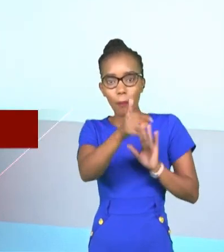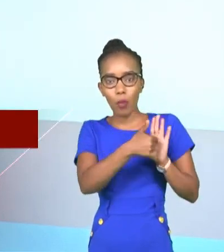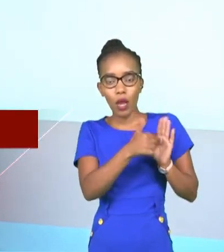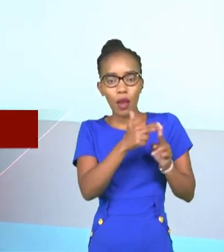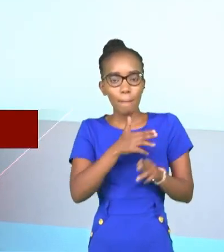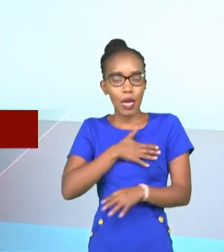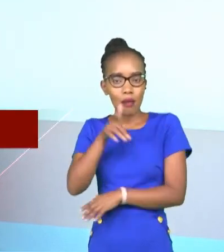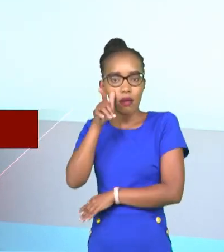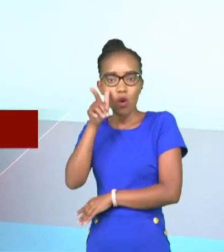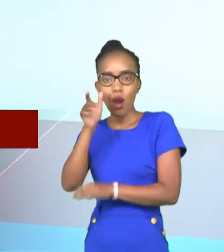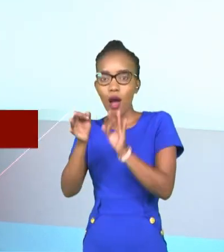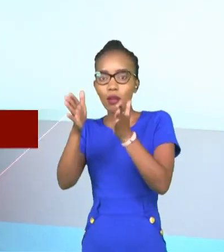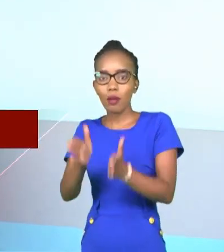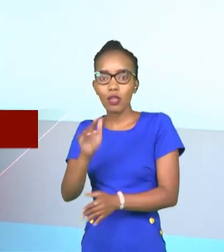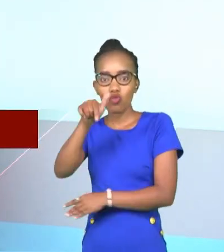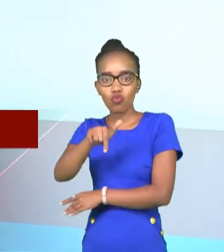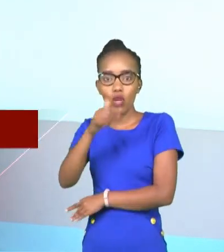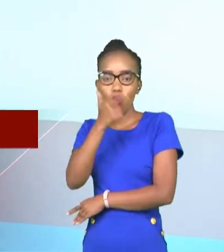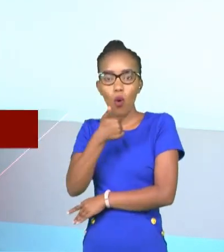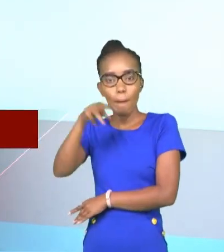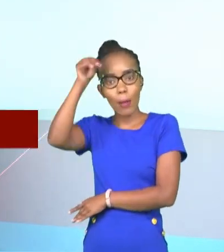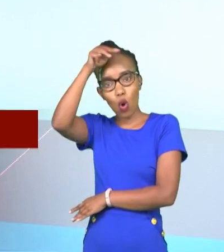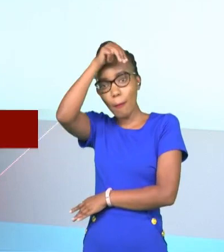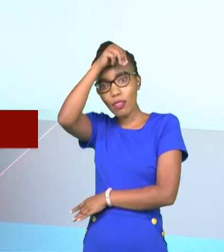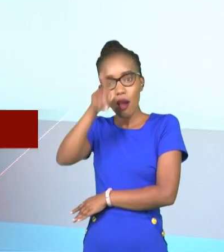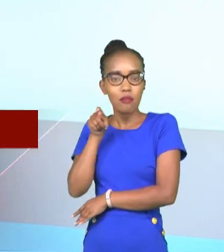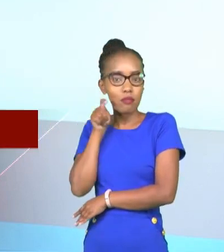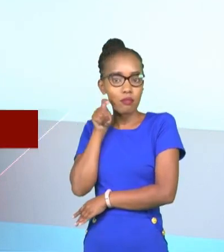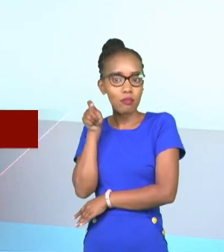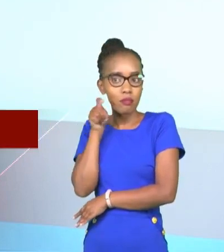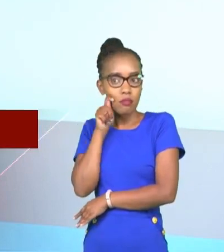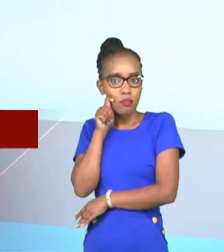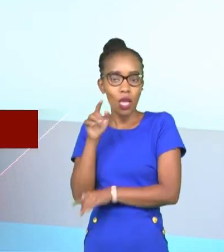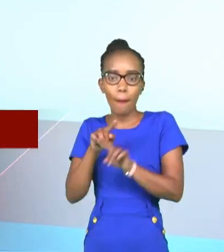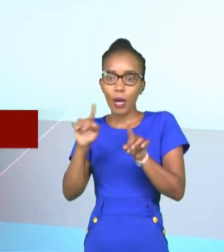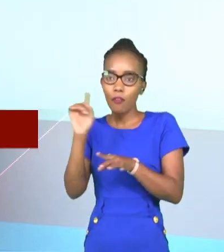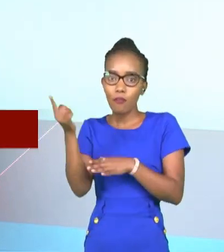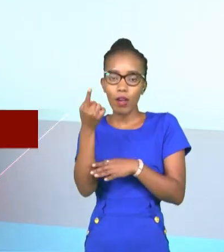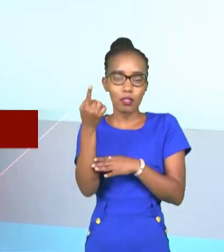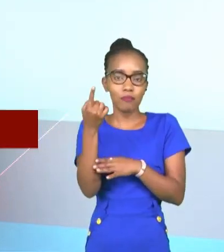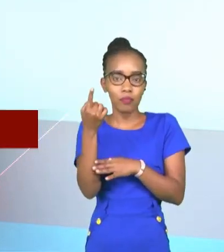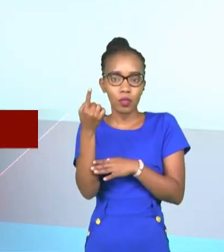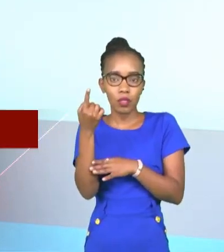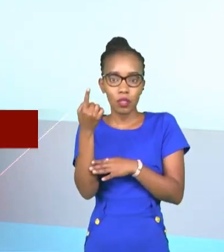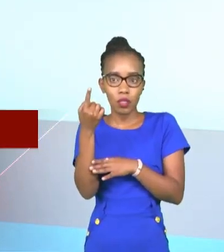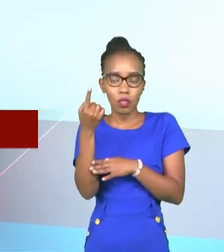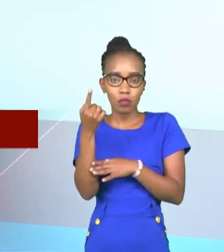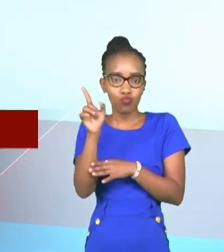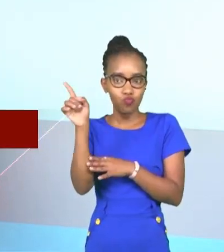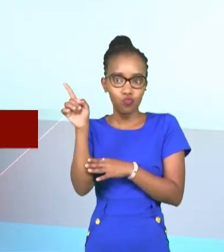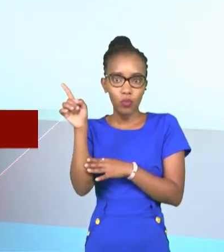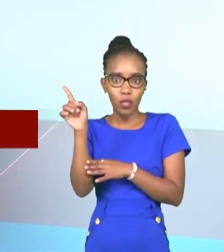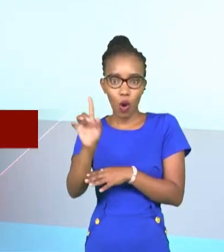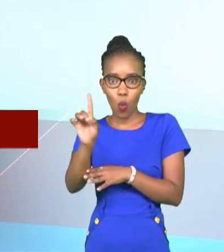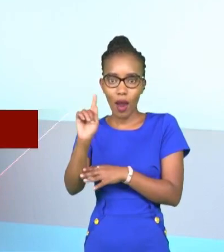name is Lincoln Omogwa. Our sign language interpreters tonight are Michael Maithia and Teresia Washira. But first, we start the show with this bite by